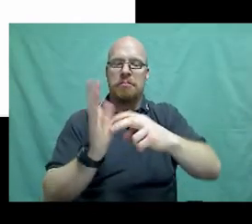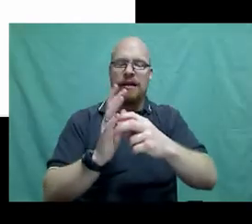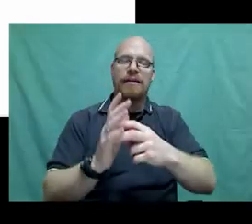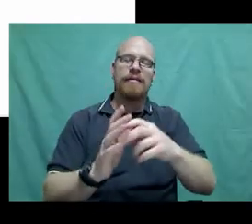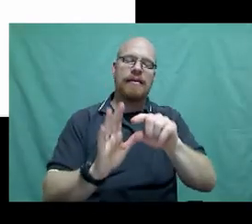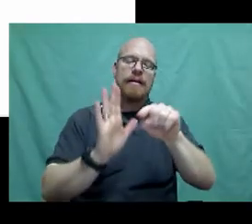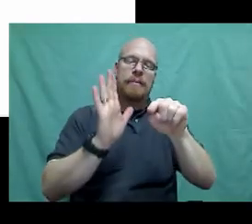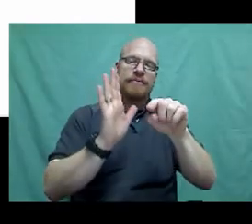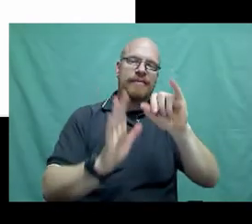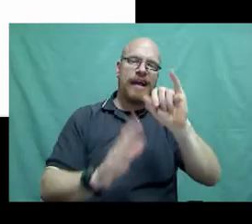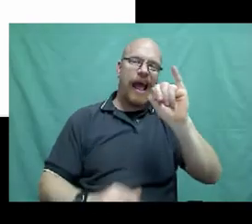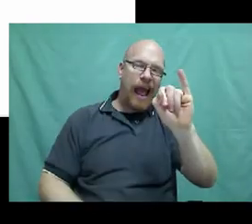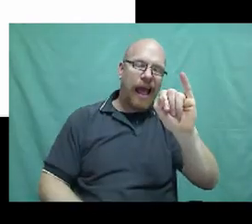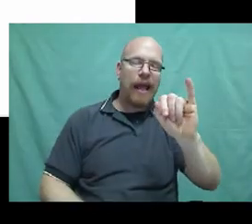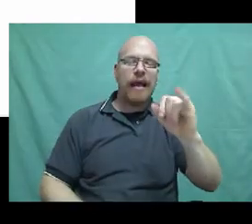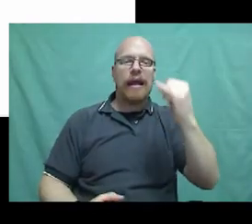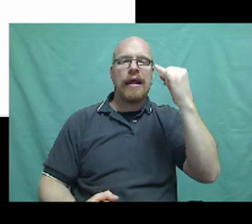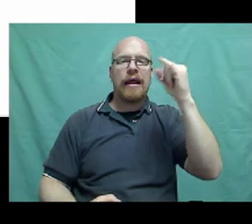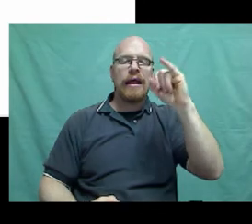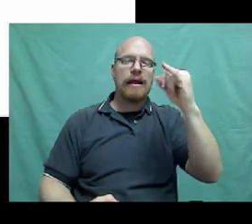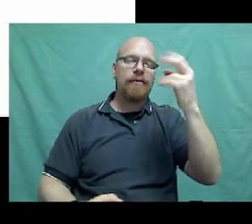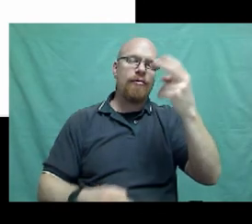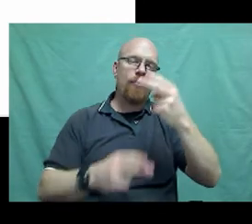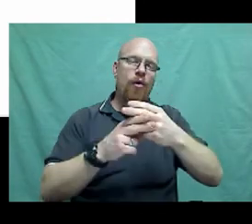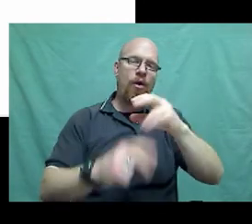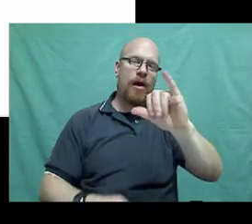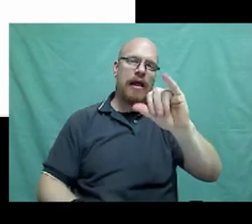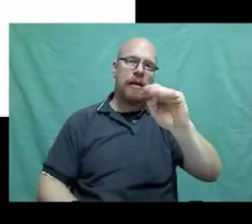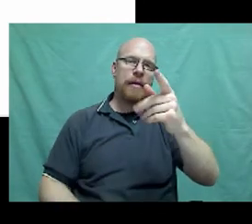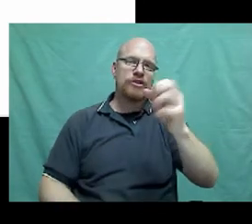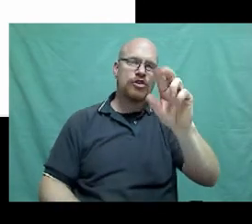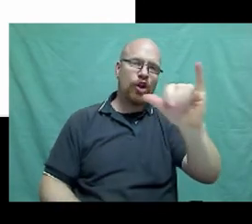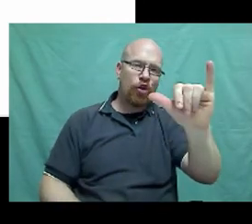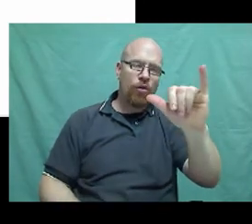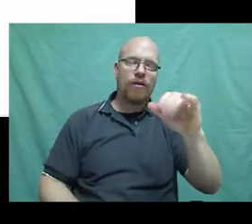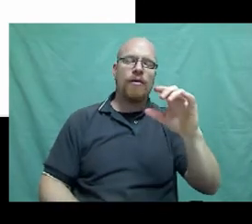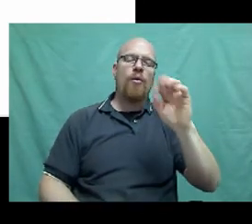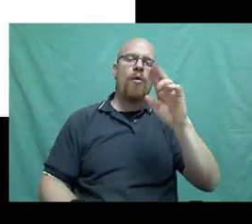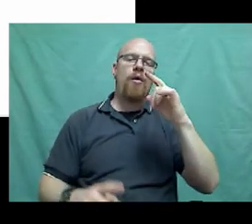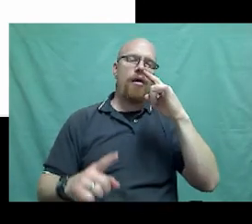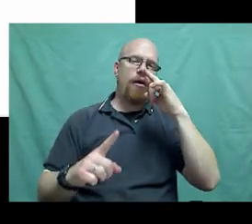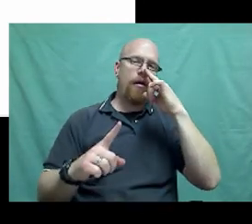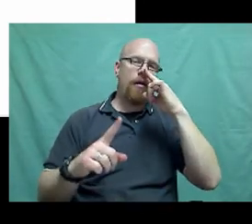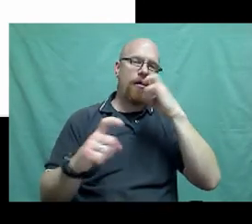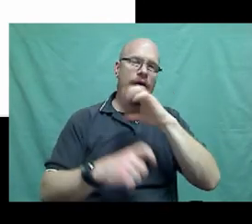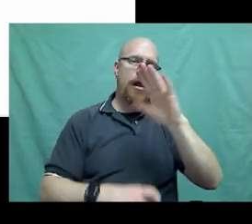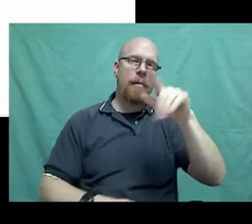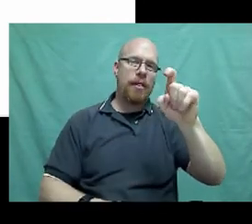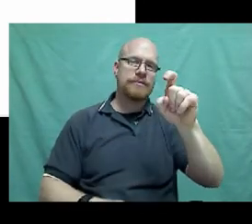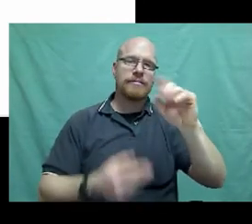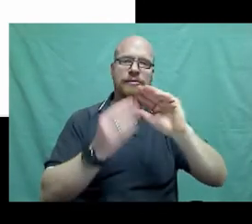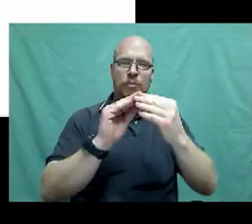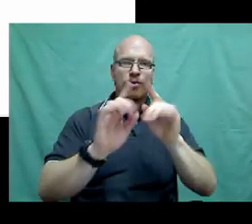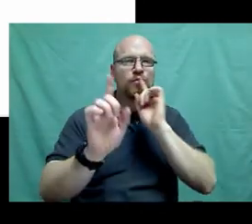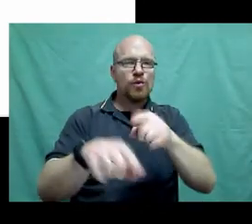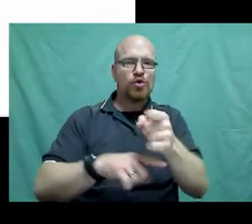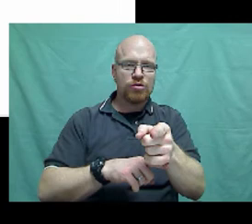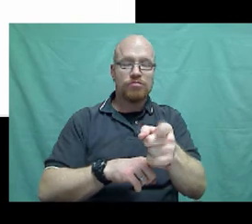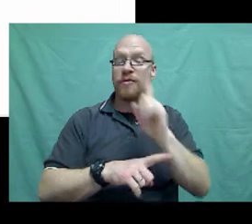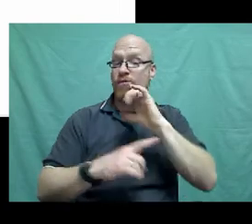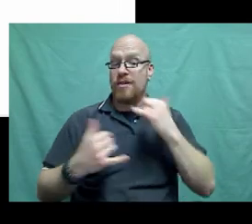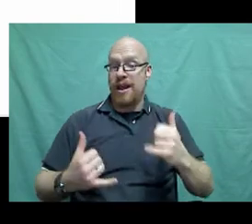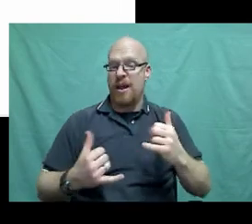So, meaning that we have the an imaginary number, it would be a number times